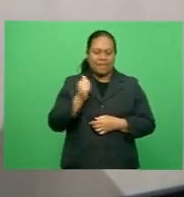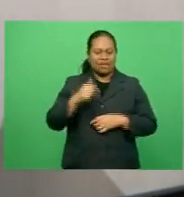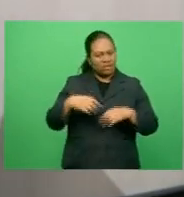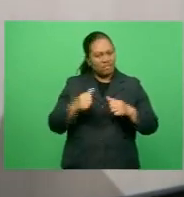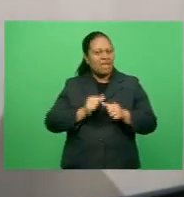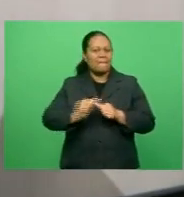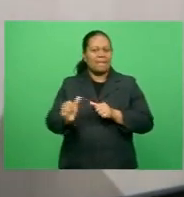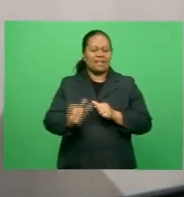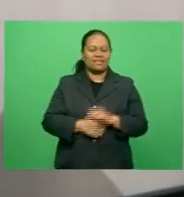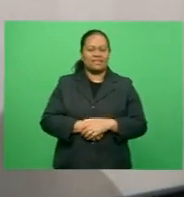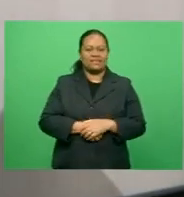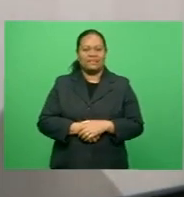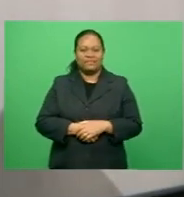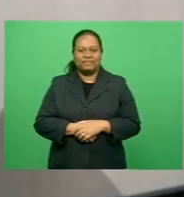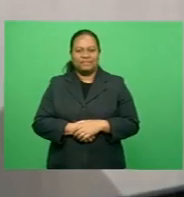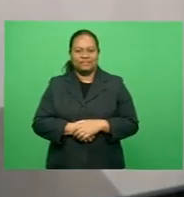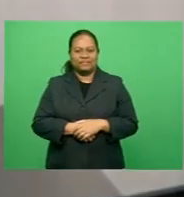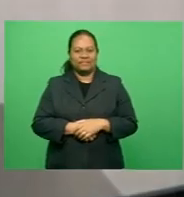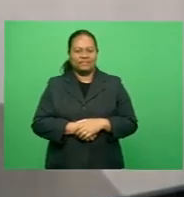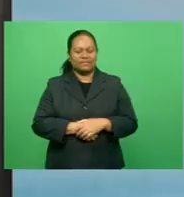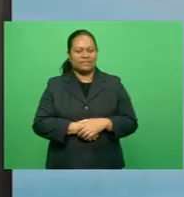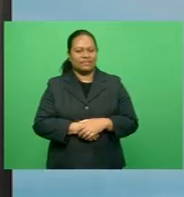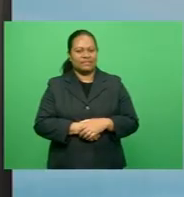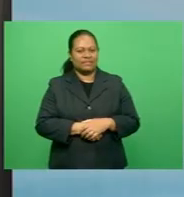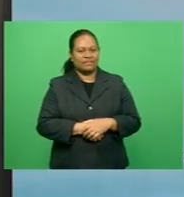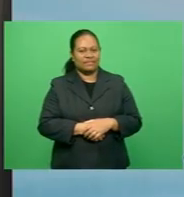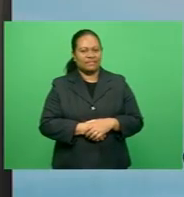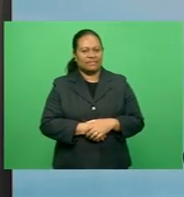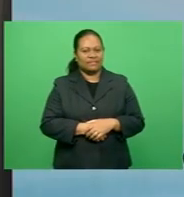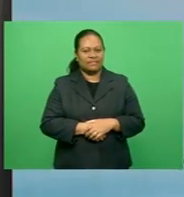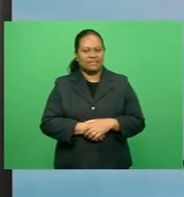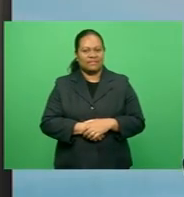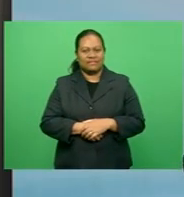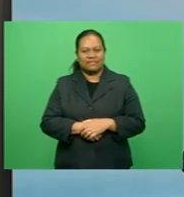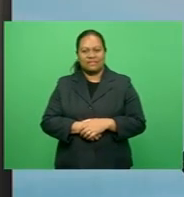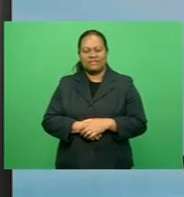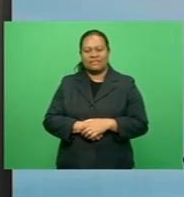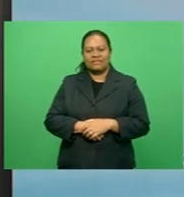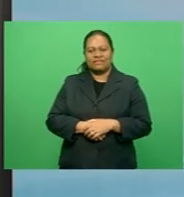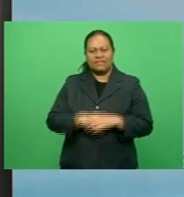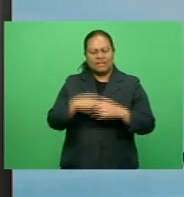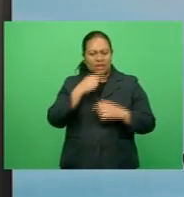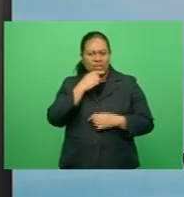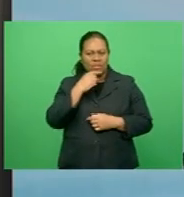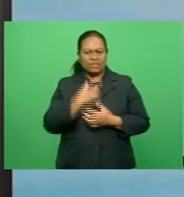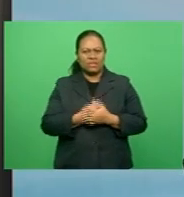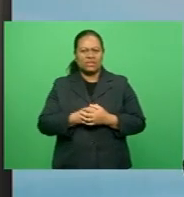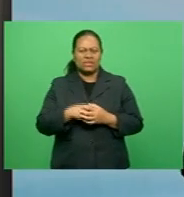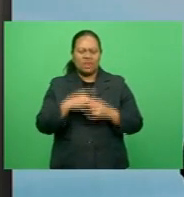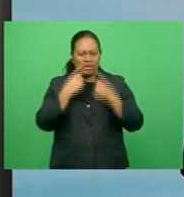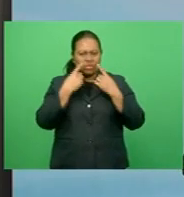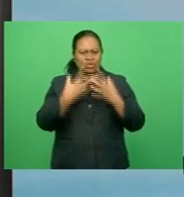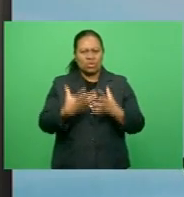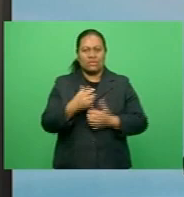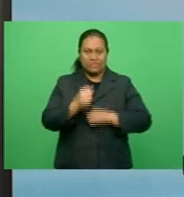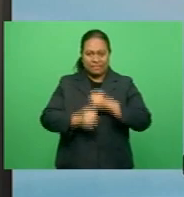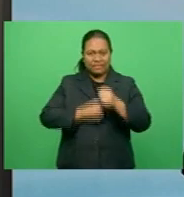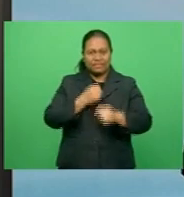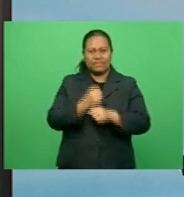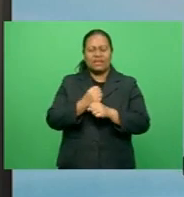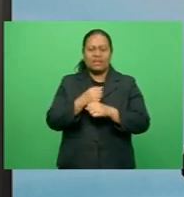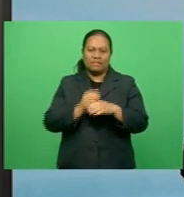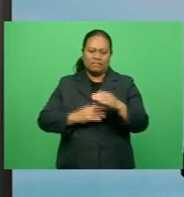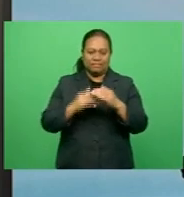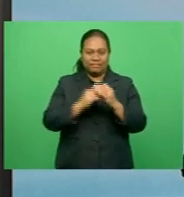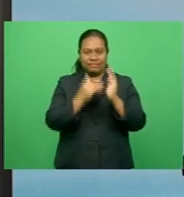title. Aquila Vama, FBC Sports. The Bulldogs produced one of the upsets of the season to climb off the bottom